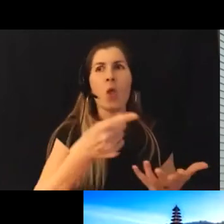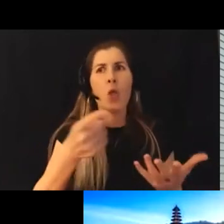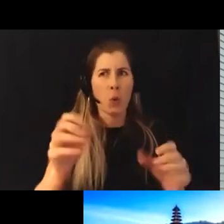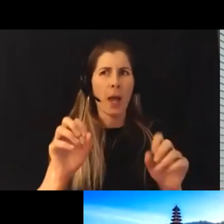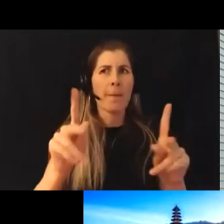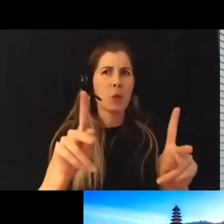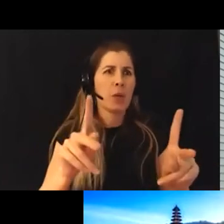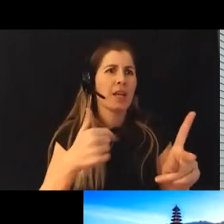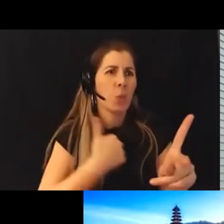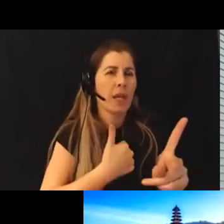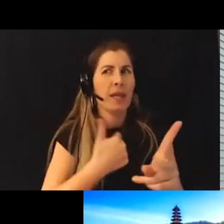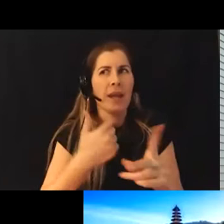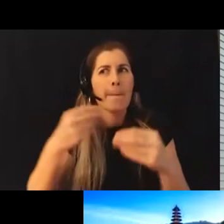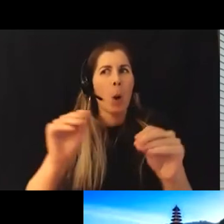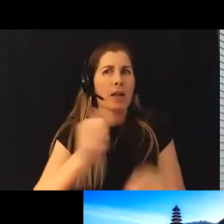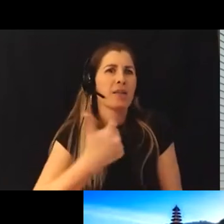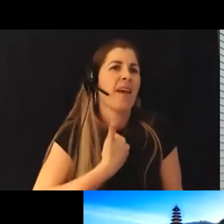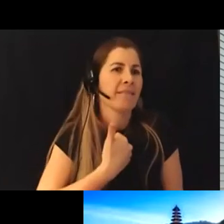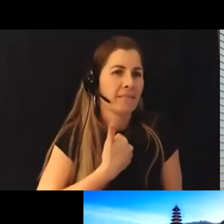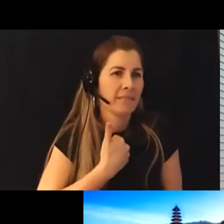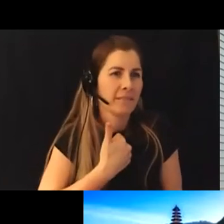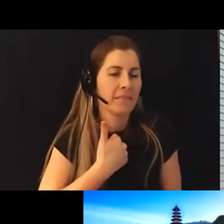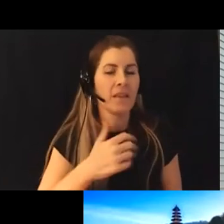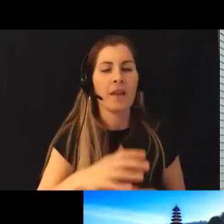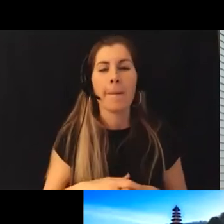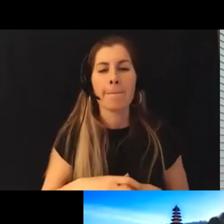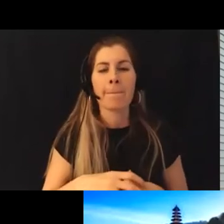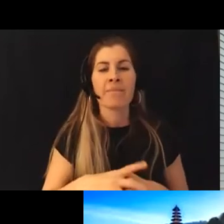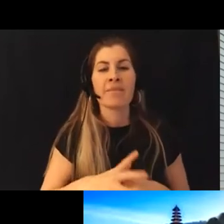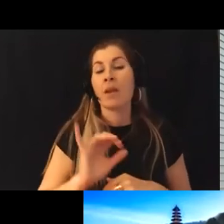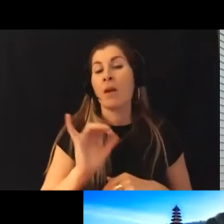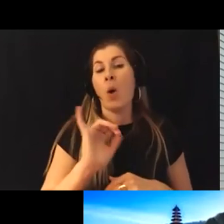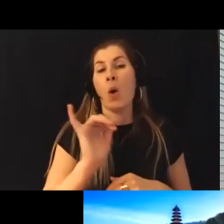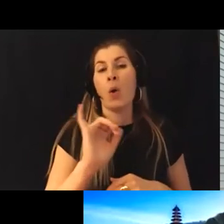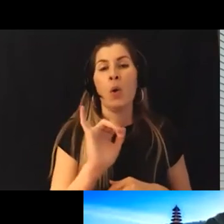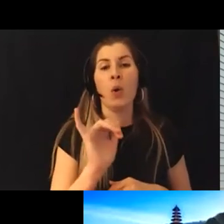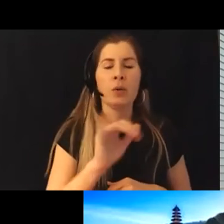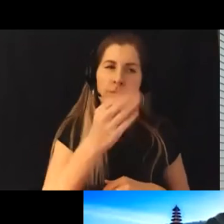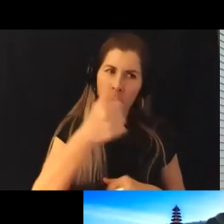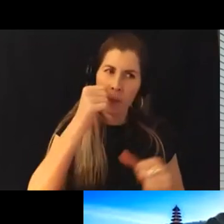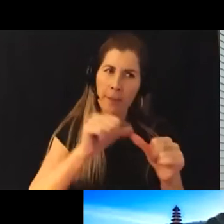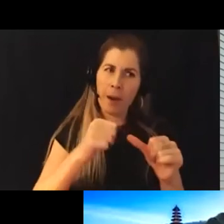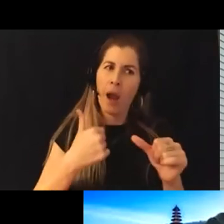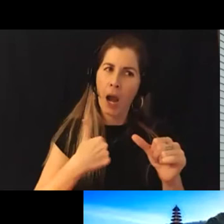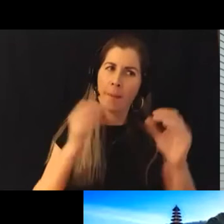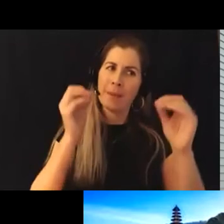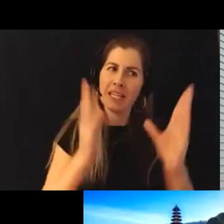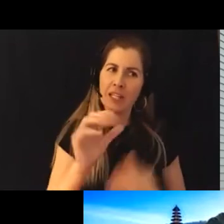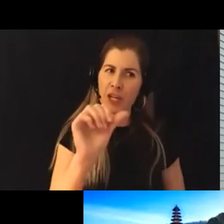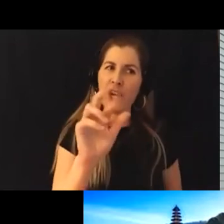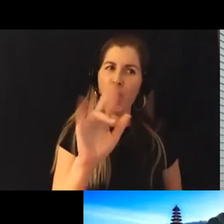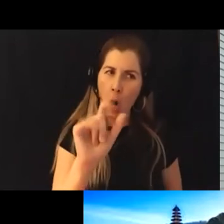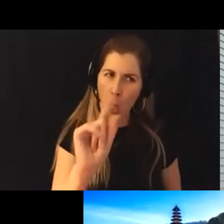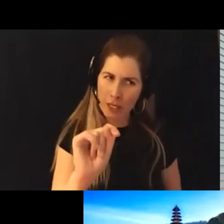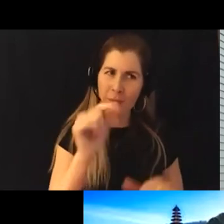a way. And then the last little piece I'll throw out is, I'm also, I'm also a teaching artist, right? You guys mentioned the Citizen Artist Fellow stuff.